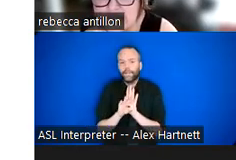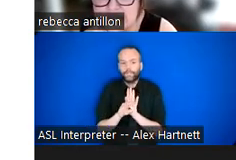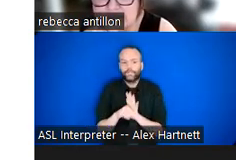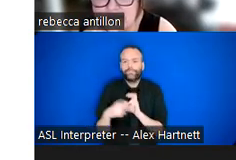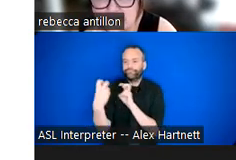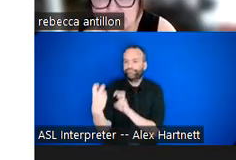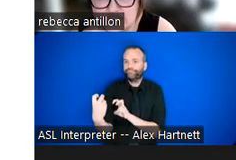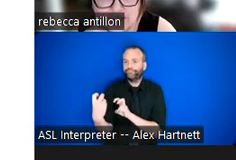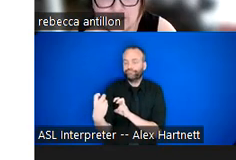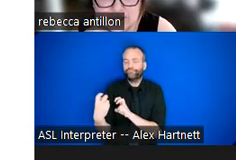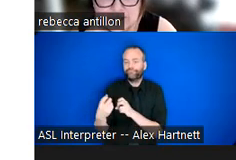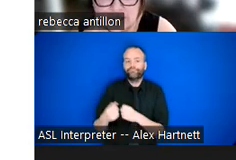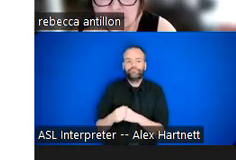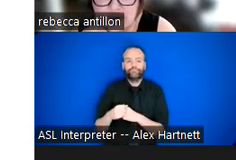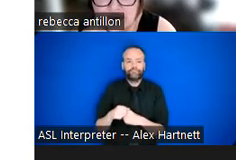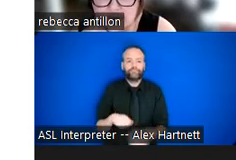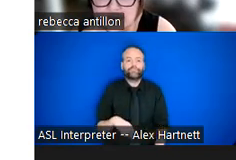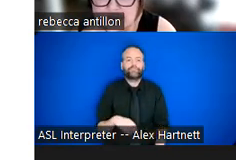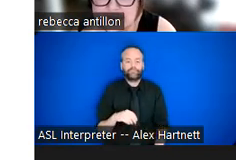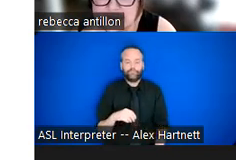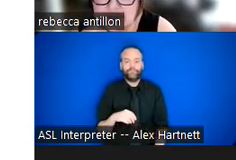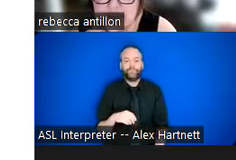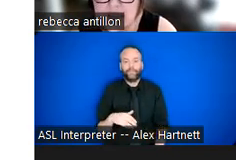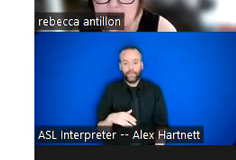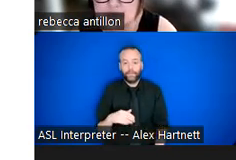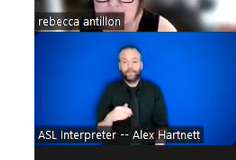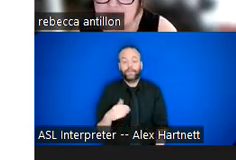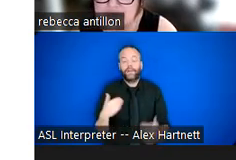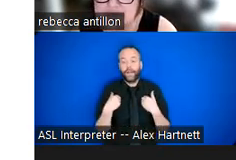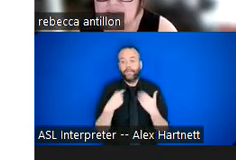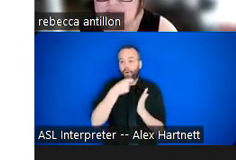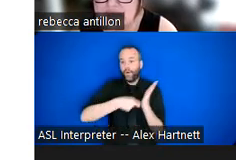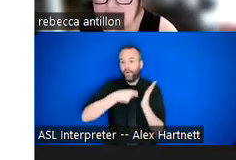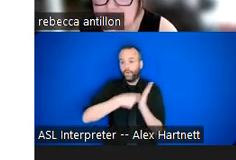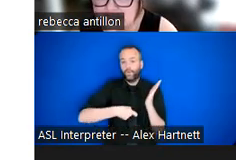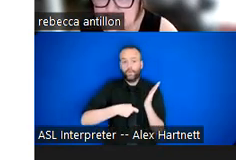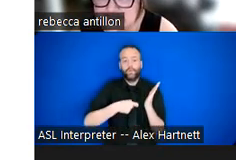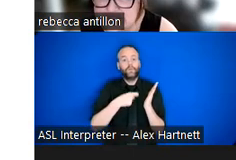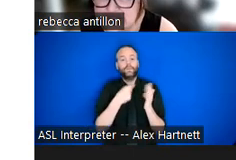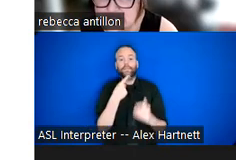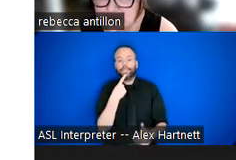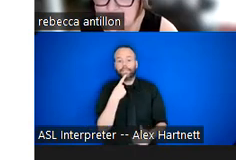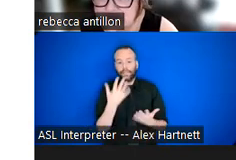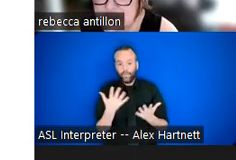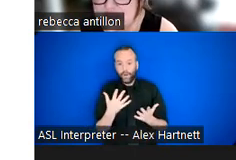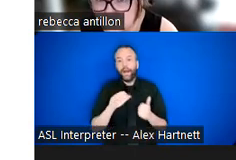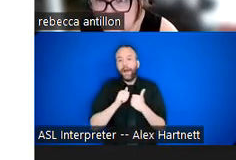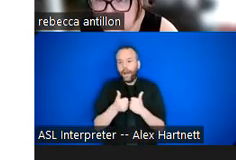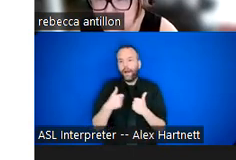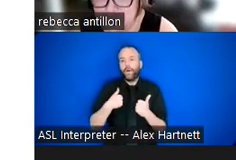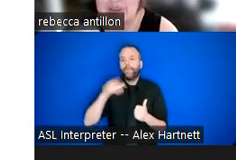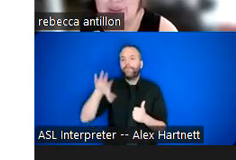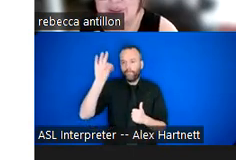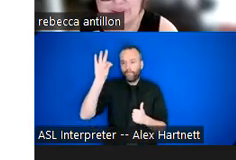slide, and also check out their article that's titled, "How Do I Find LGBTQ Friendly